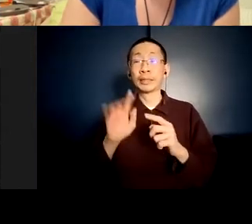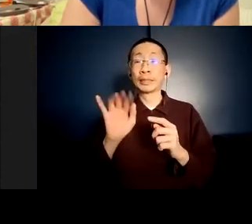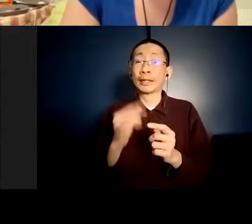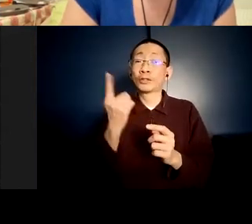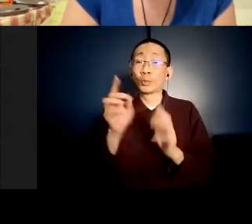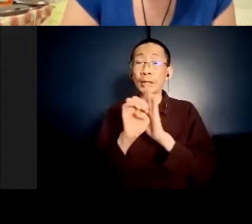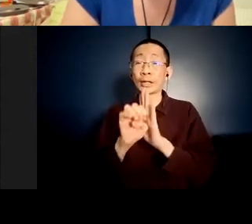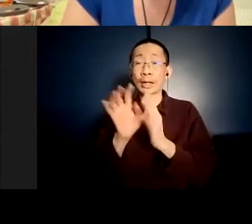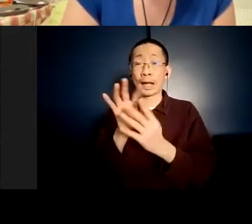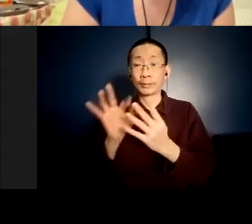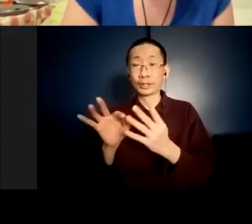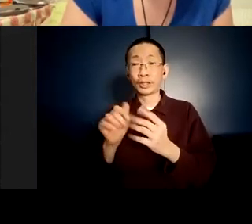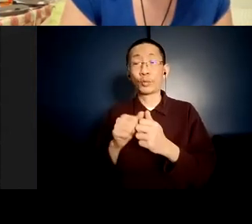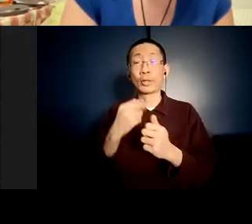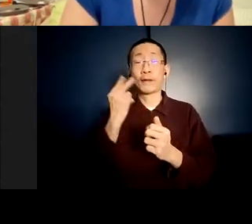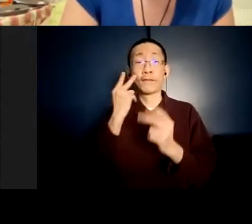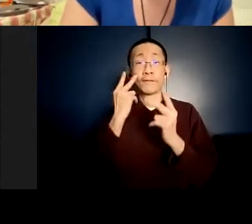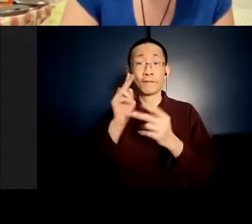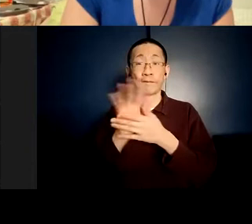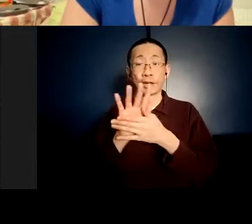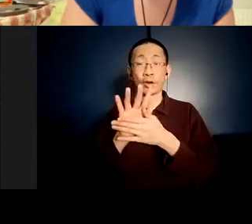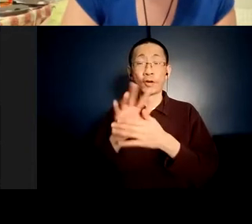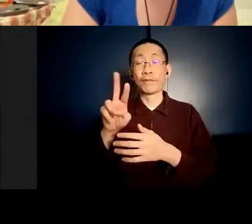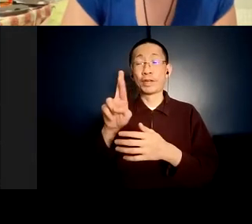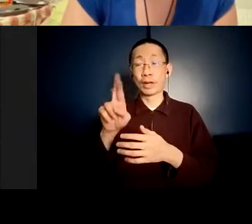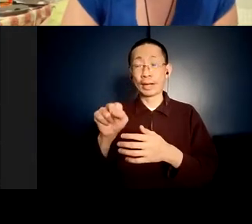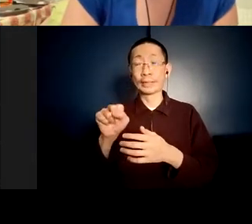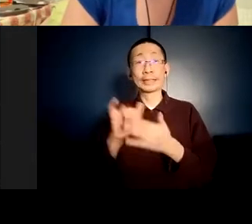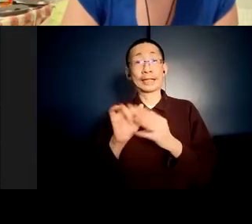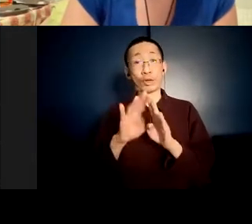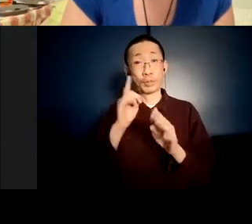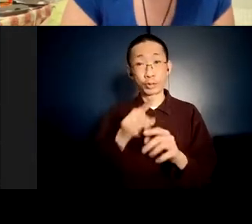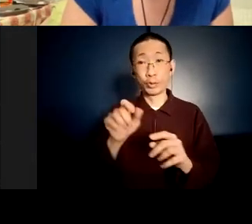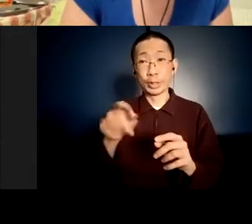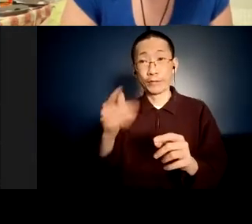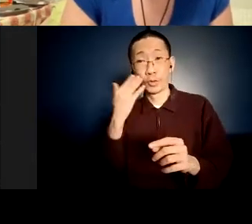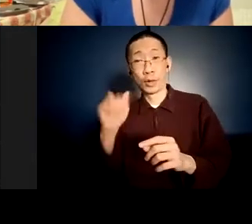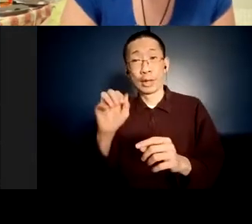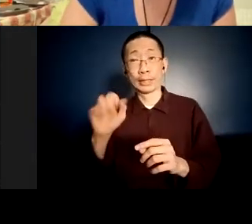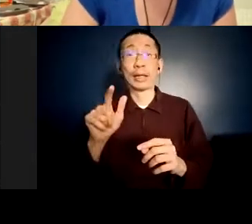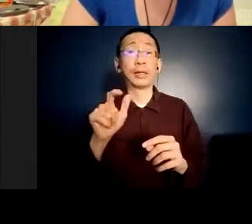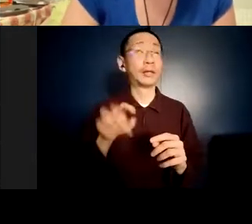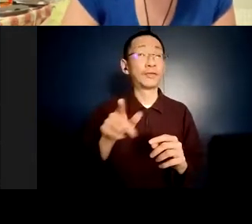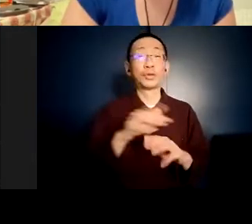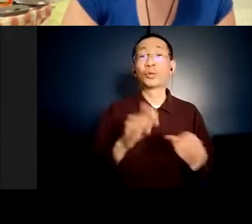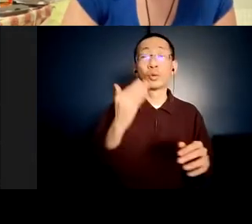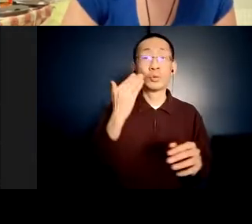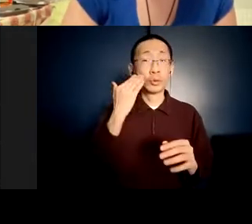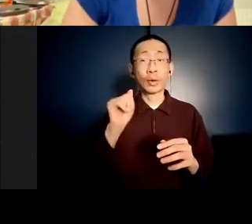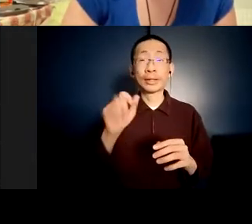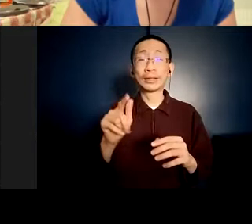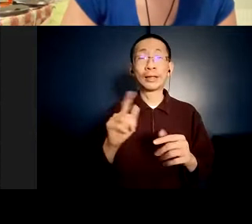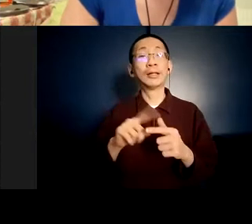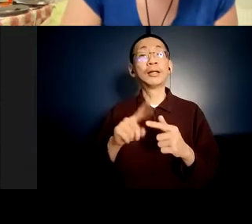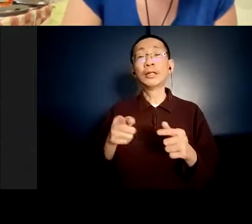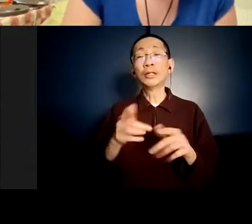option with video relay service. And it's an option that's open to you if you know ASL. If you don't, then that option is not